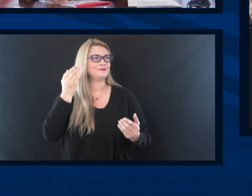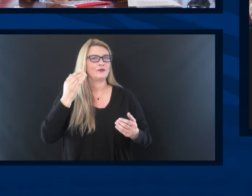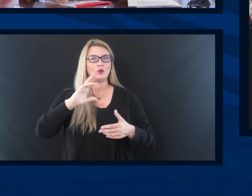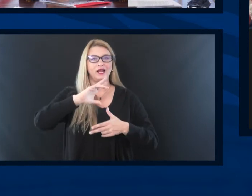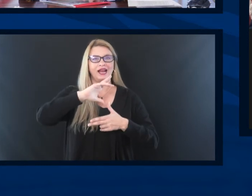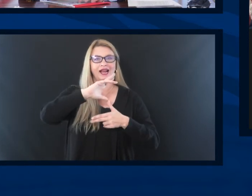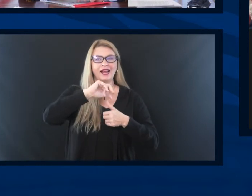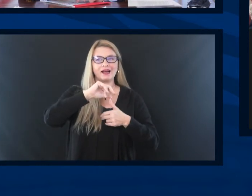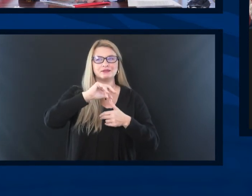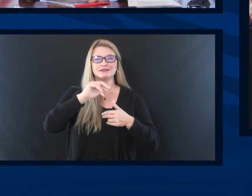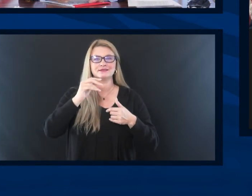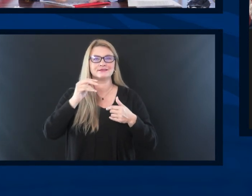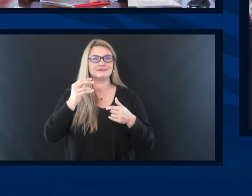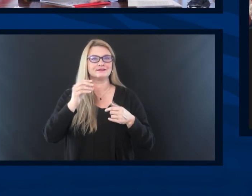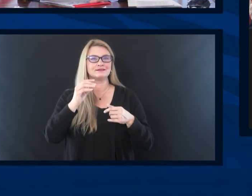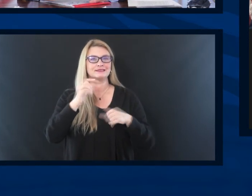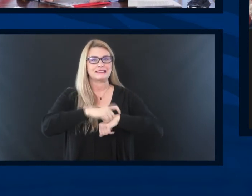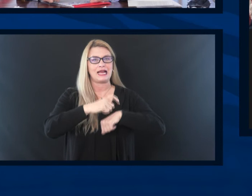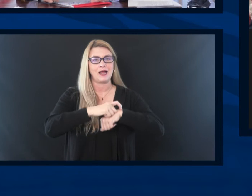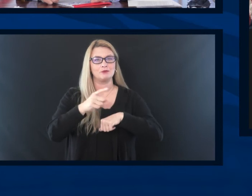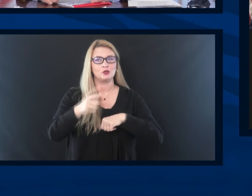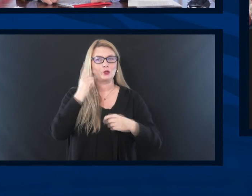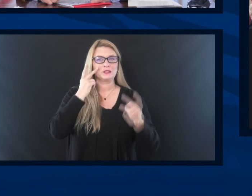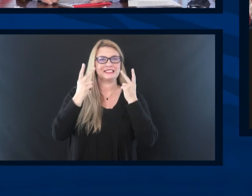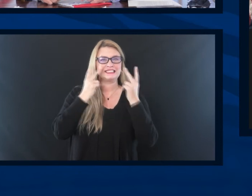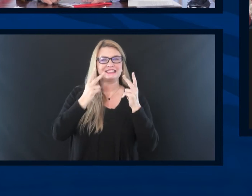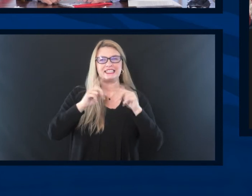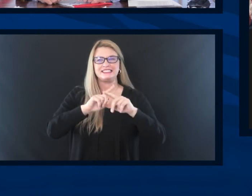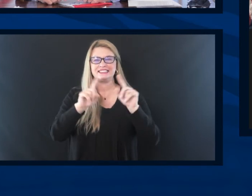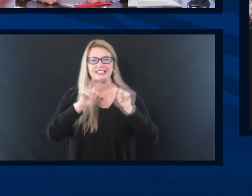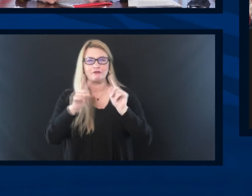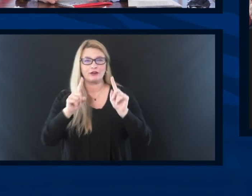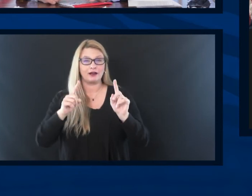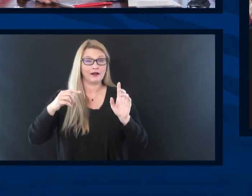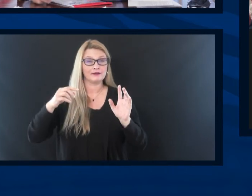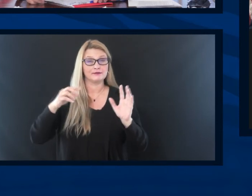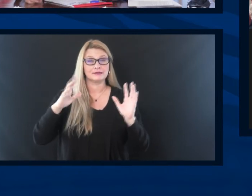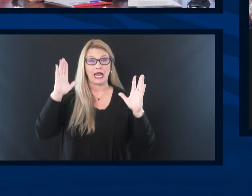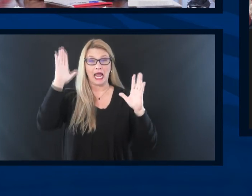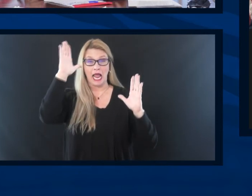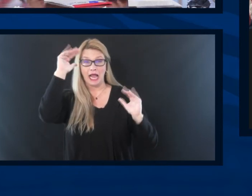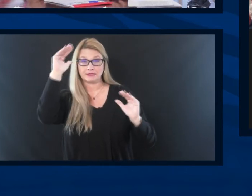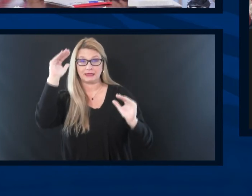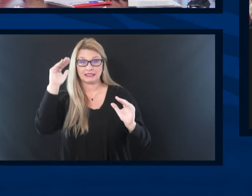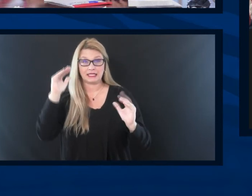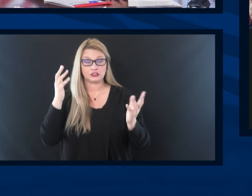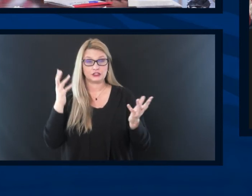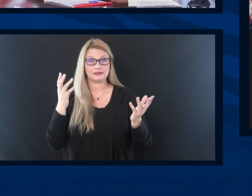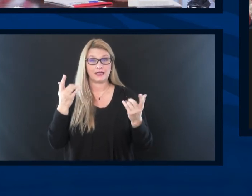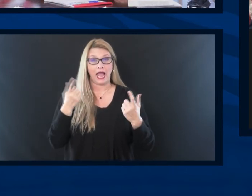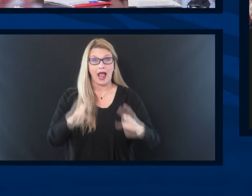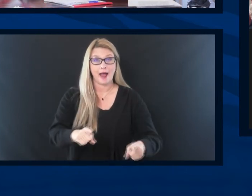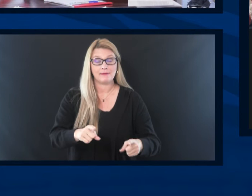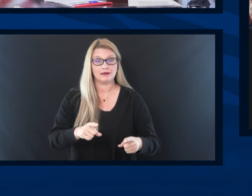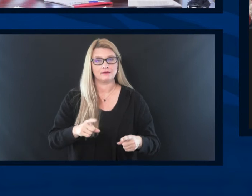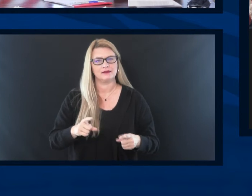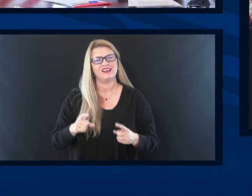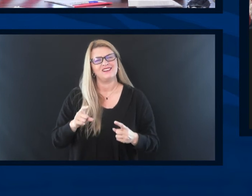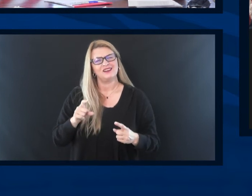spaghetti strands and the different models coming up the coast, and they're never really in agreement until the end. Are there